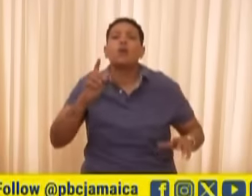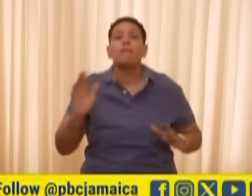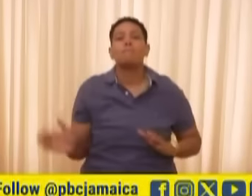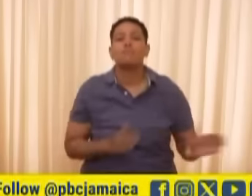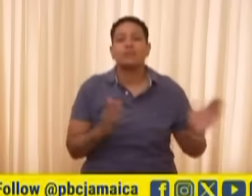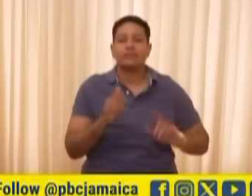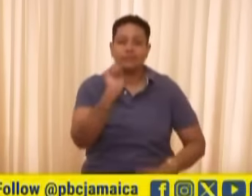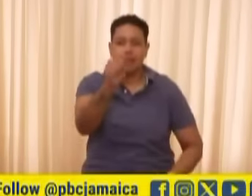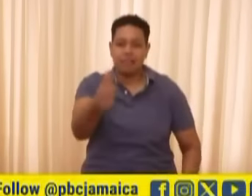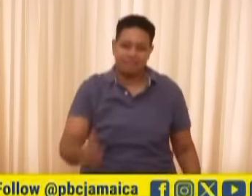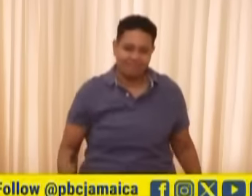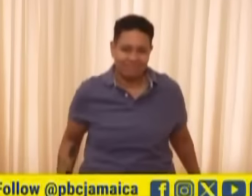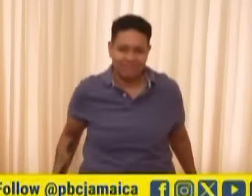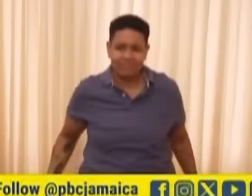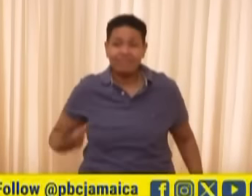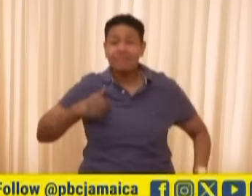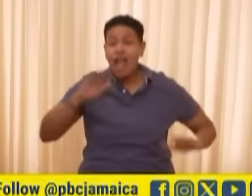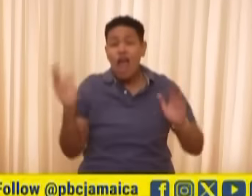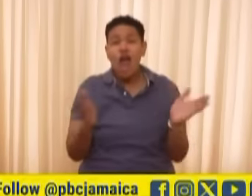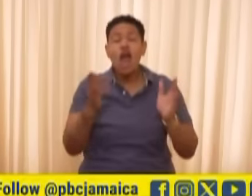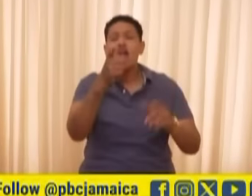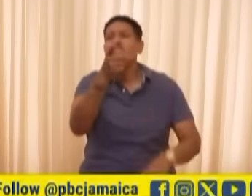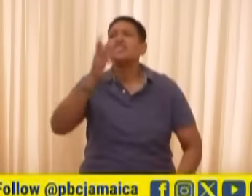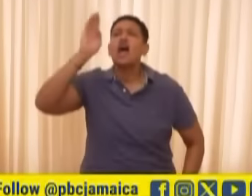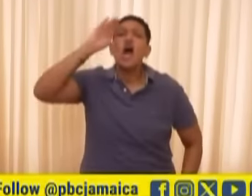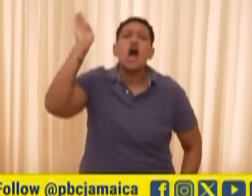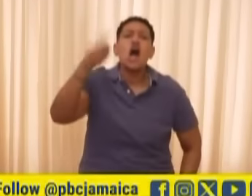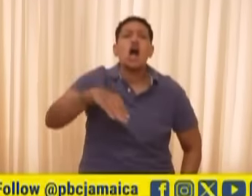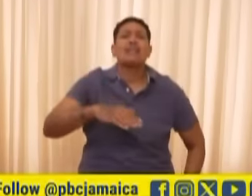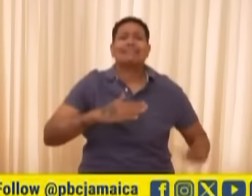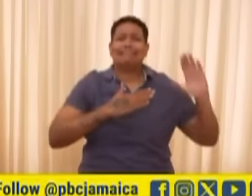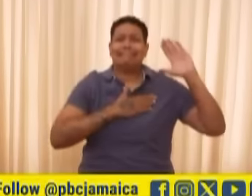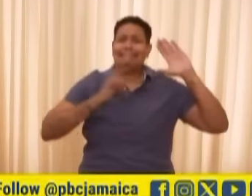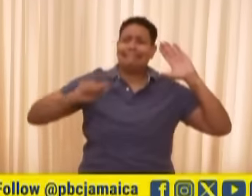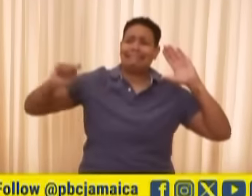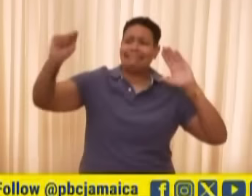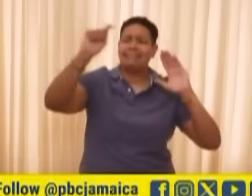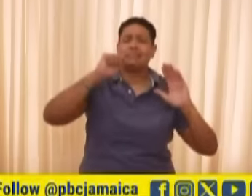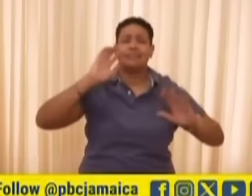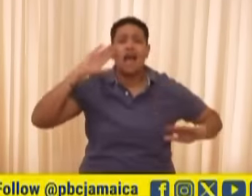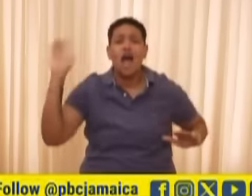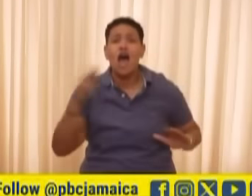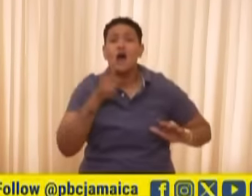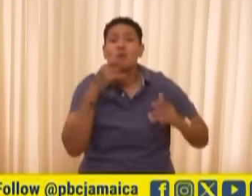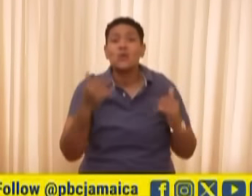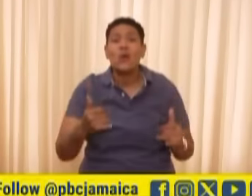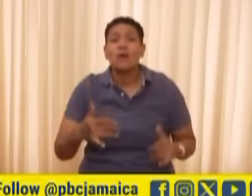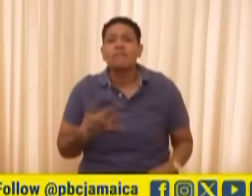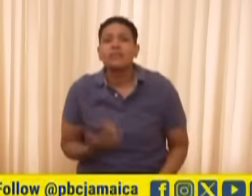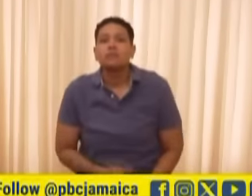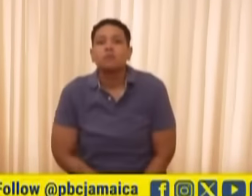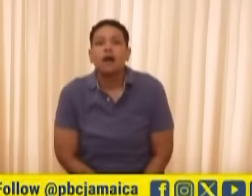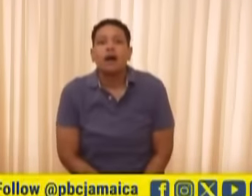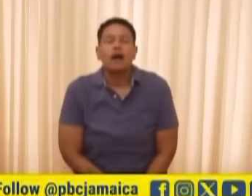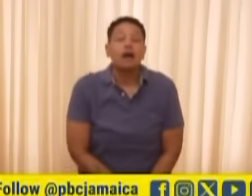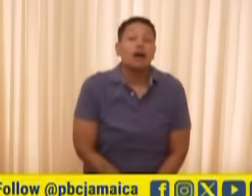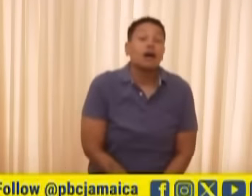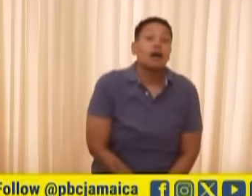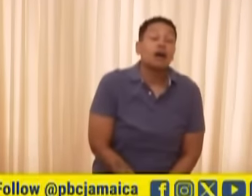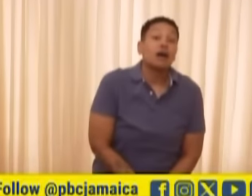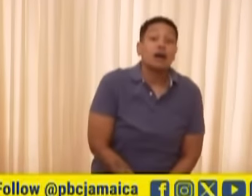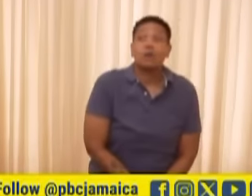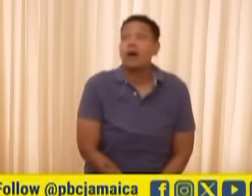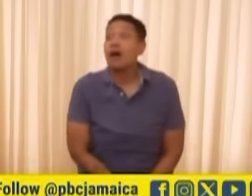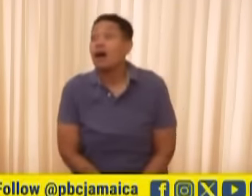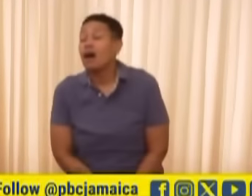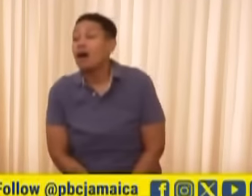prepared. So I would urge all my fellow citizens, everyone who is now feeling nervous,